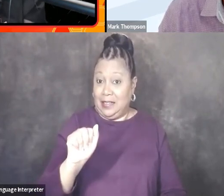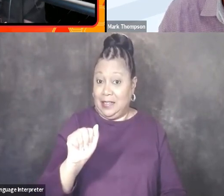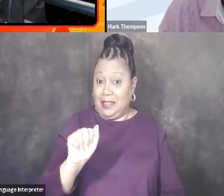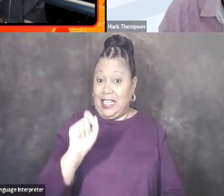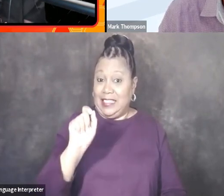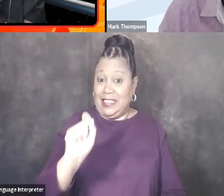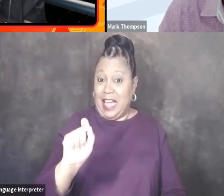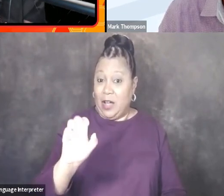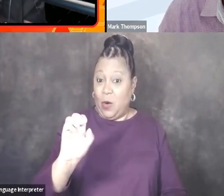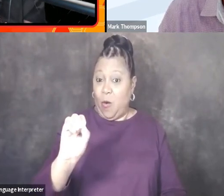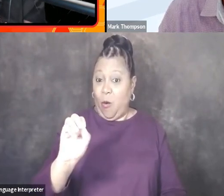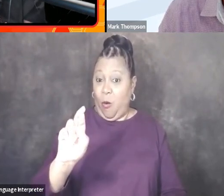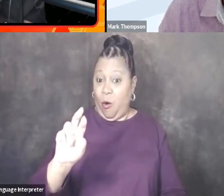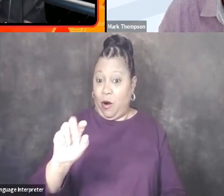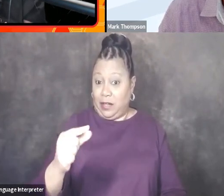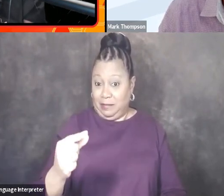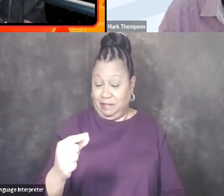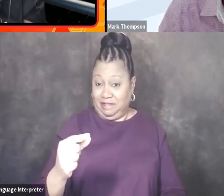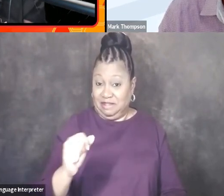pva.org.